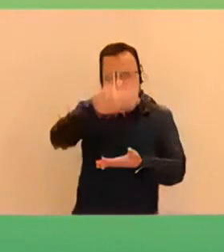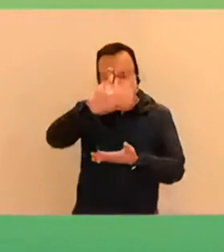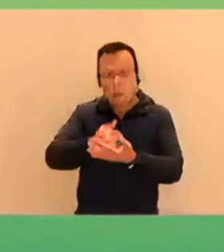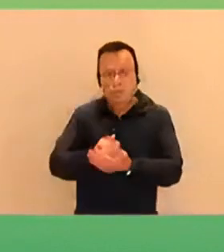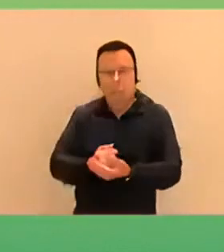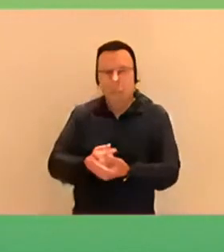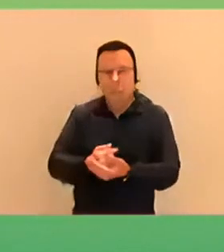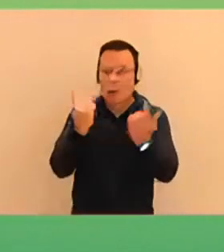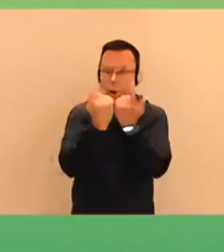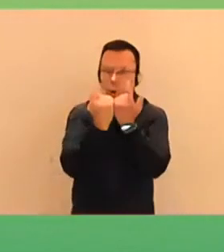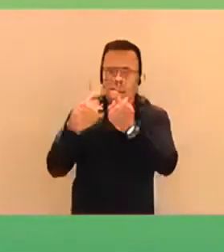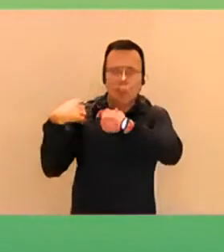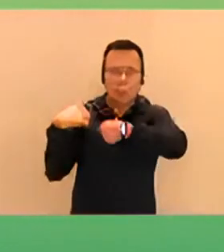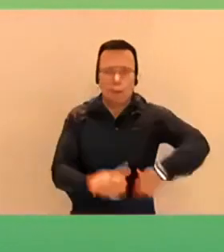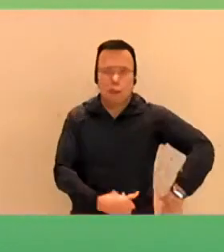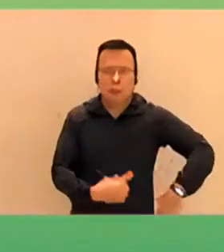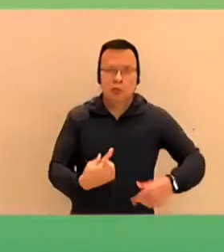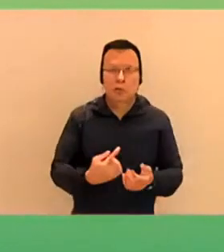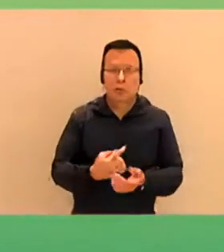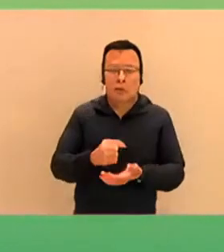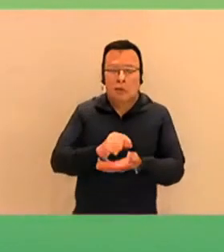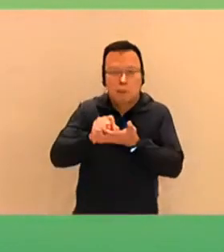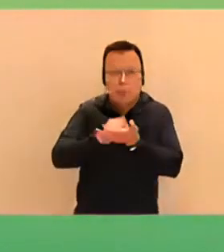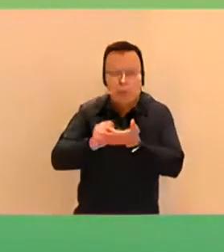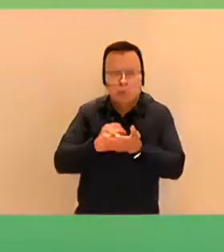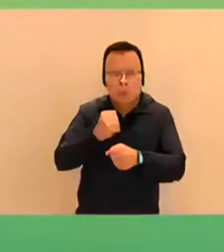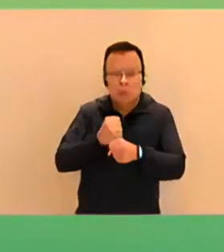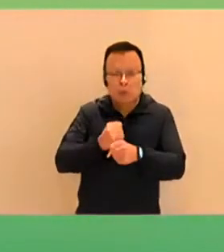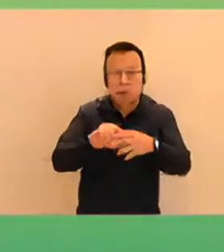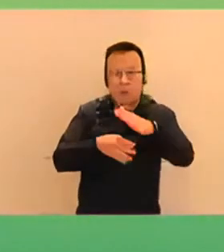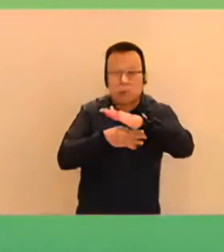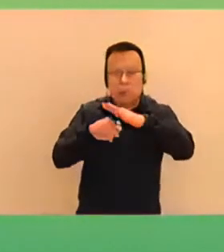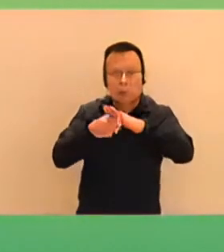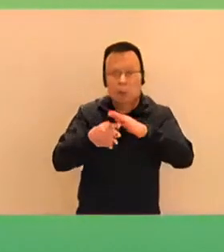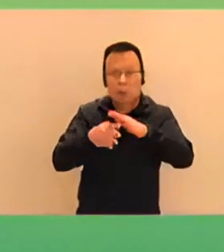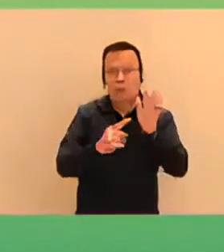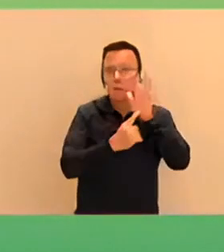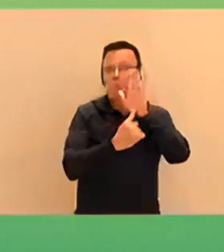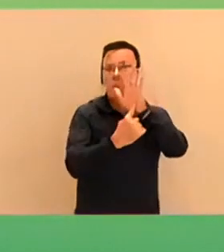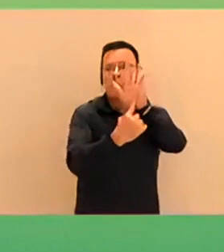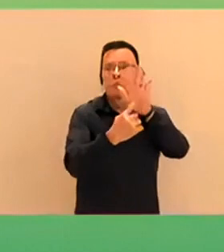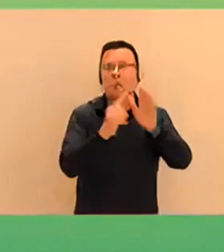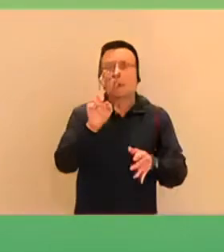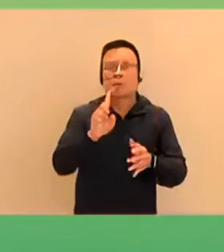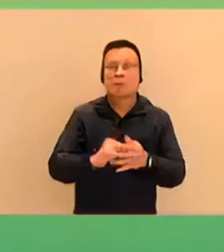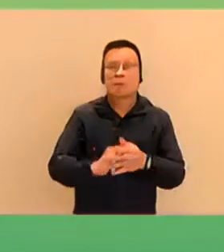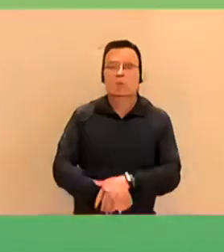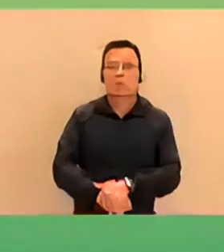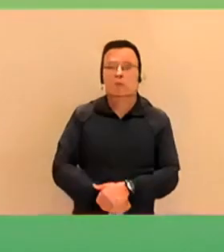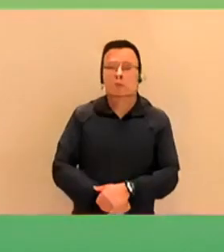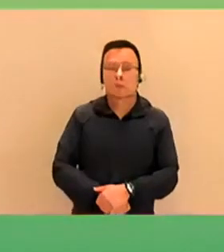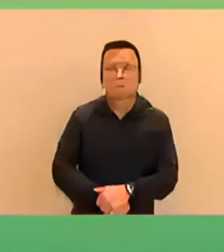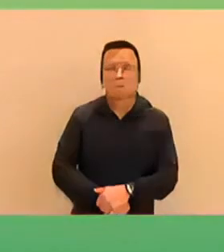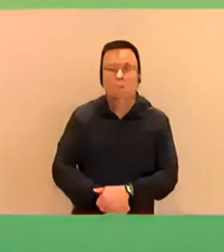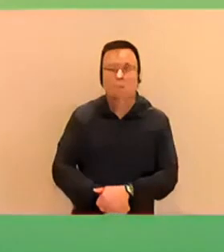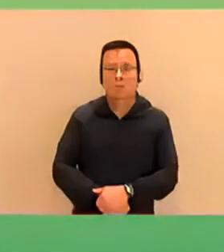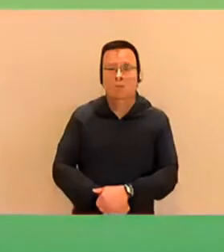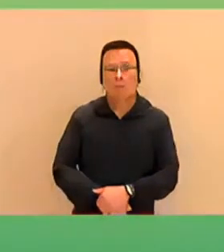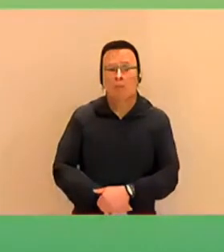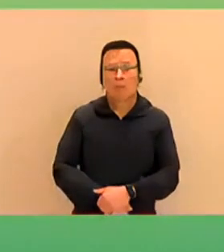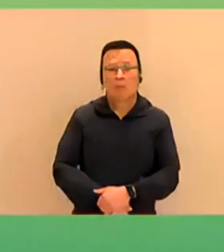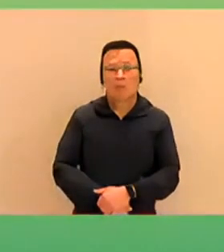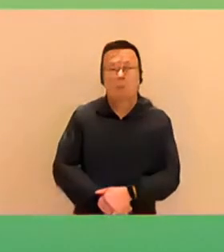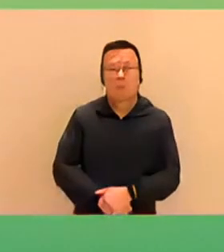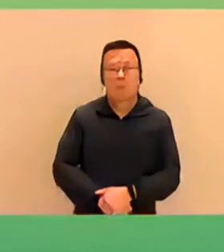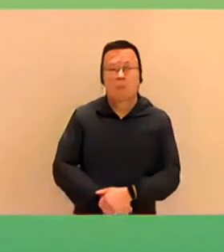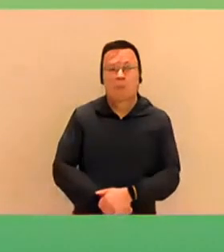climate. But compared to energy use intensity, that means watt per square meter. So this is